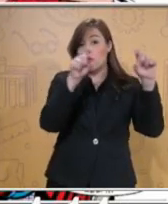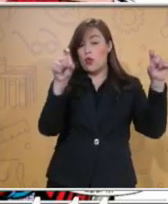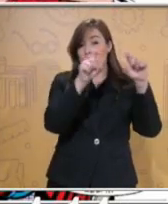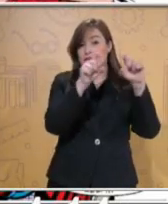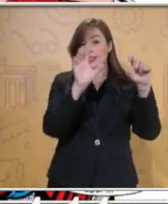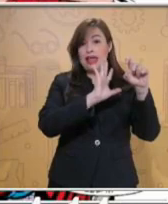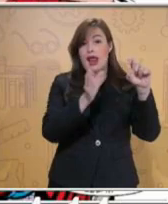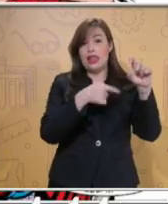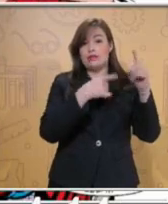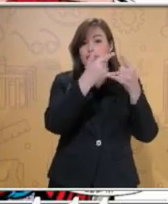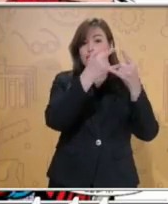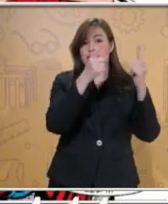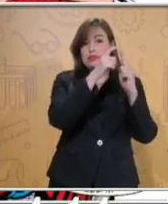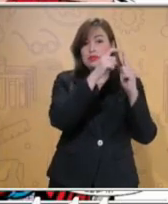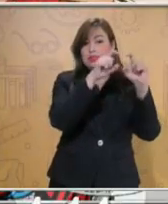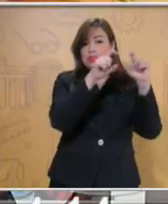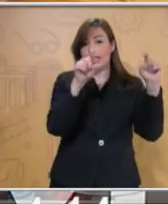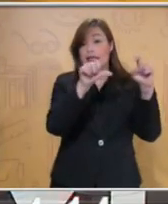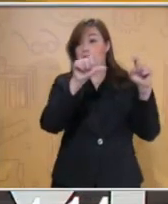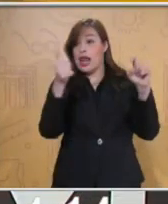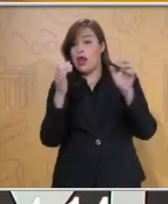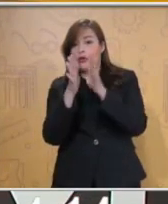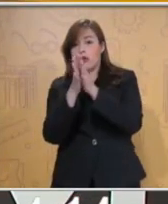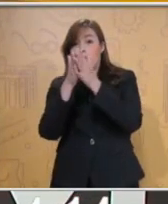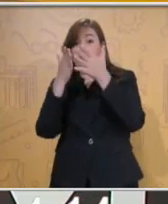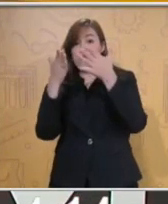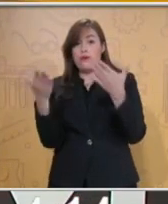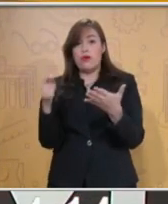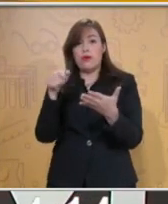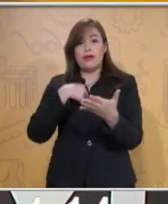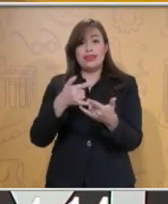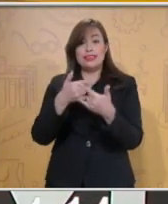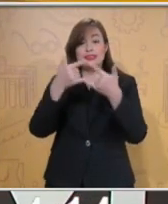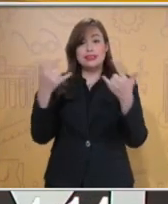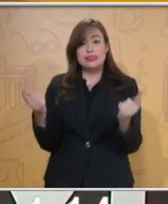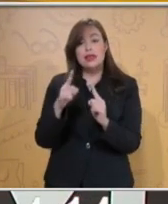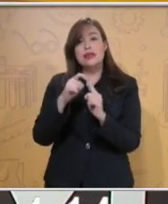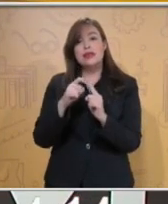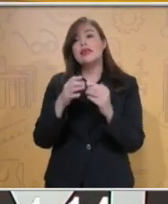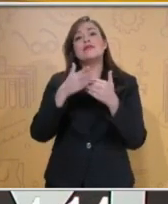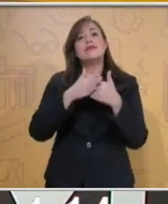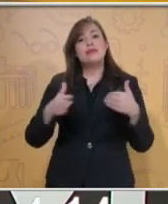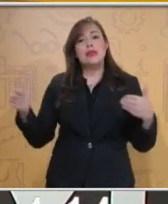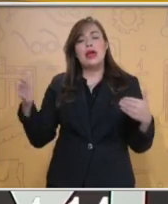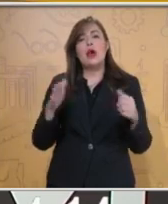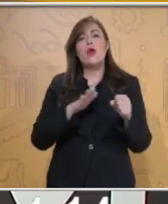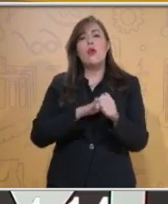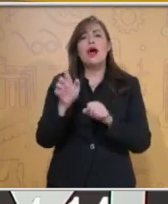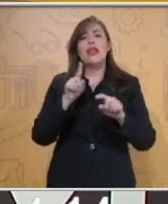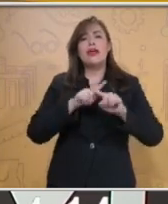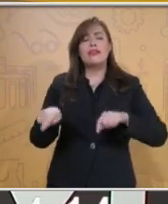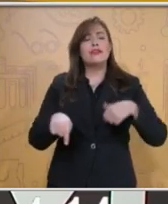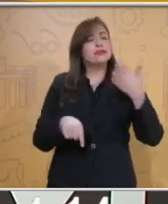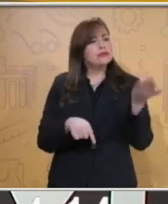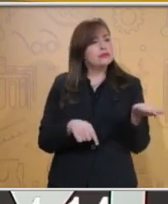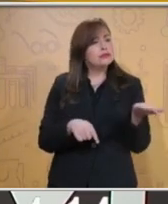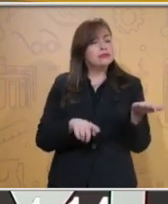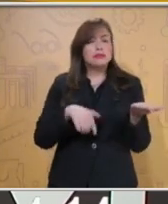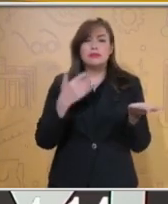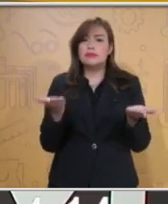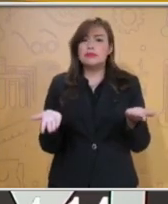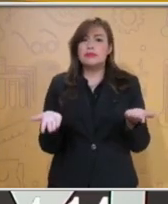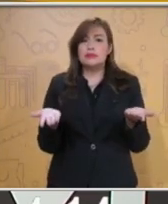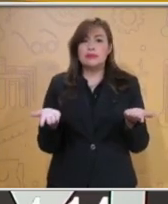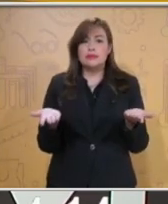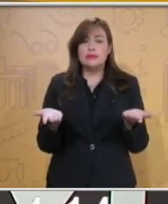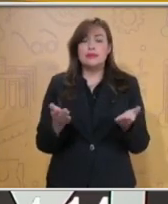a cover about Spider-Man. How can I know the difference between comic strip and comic